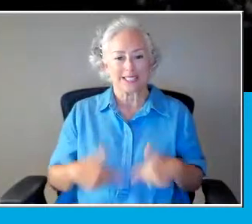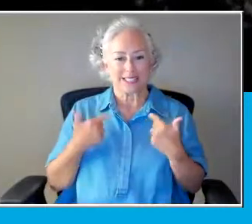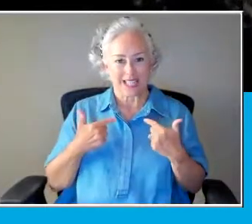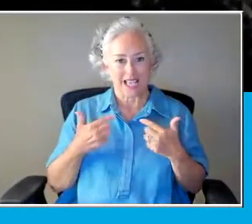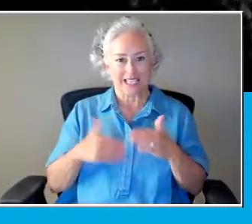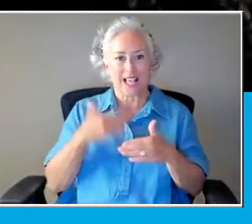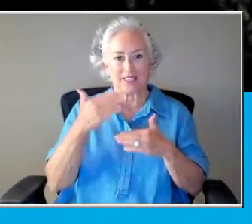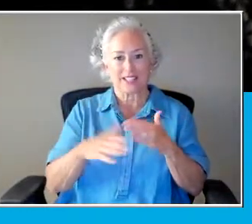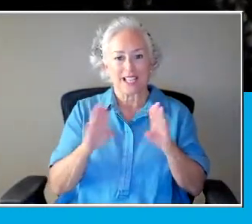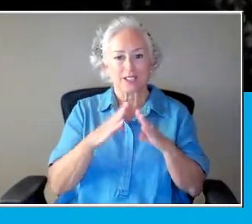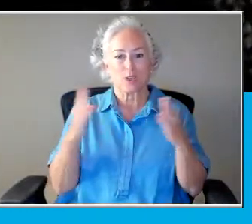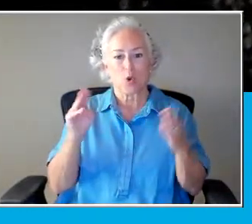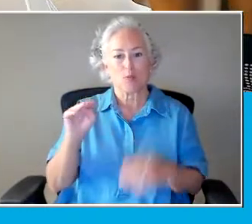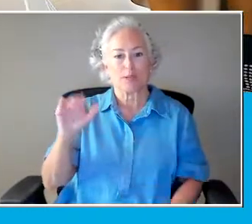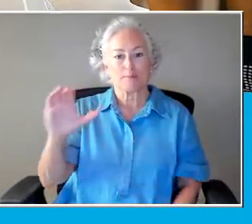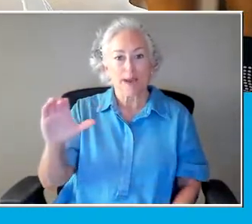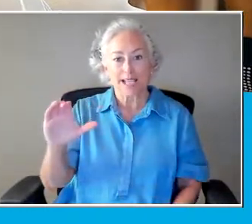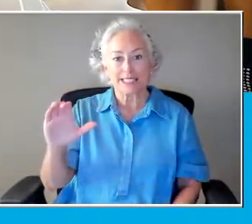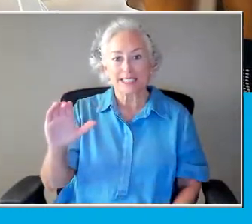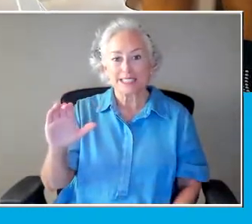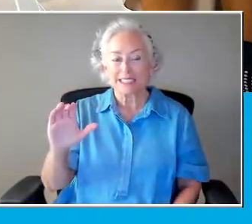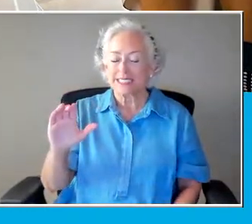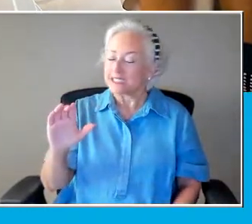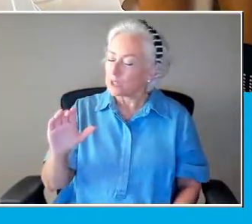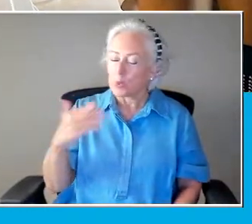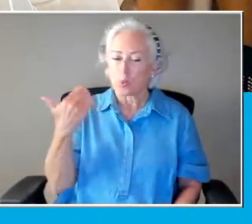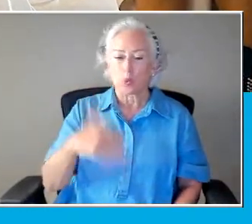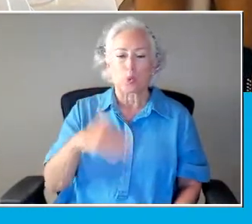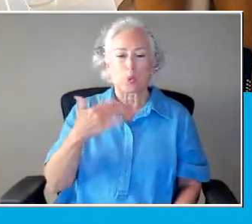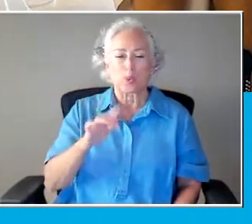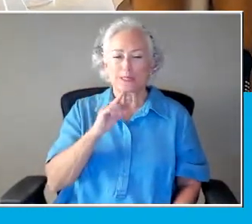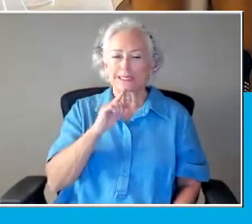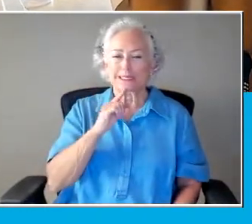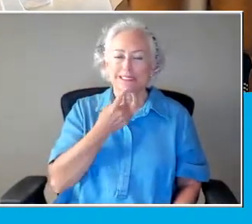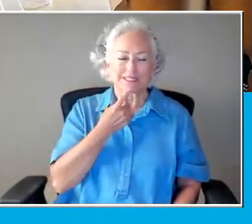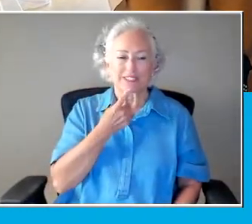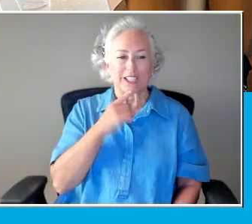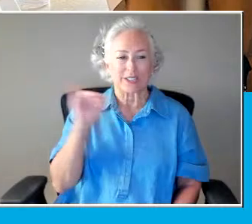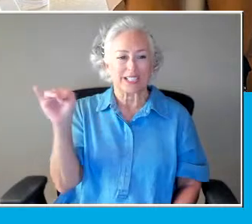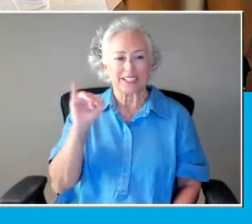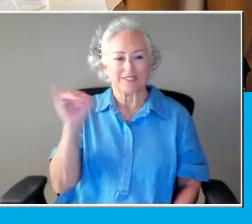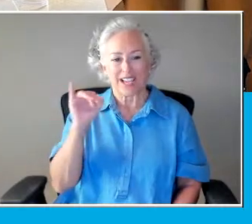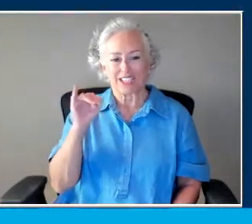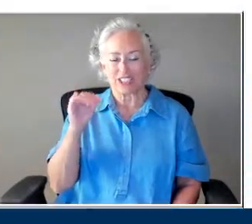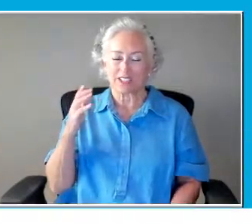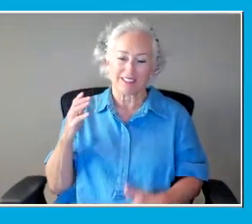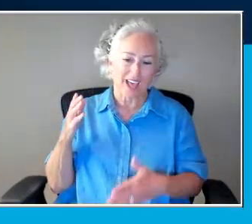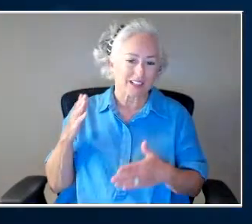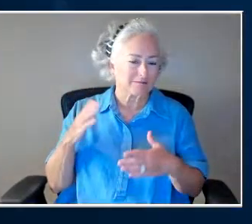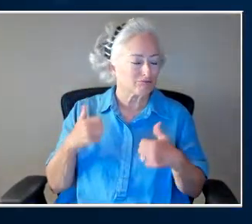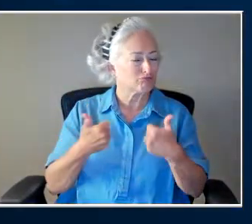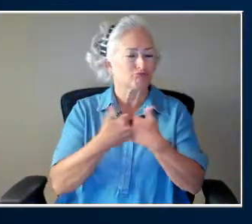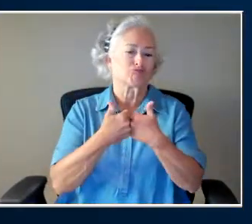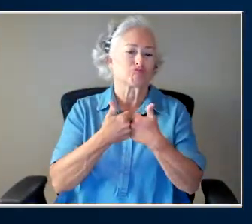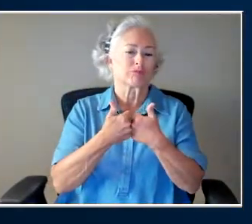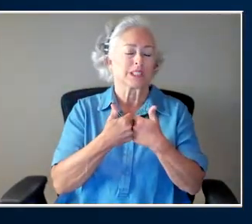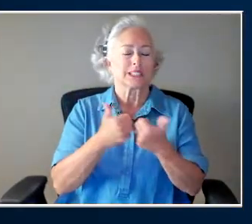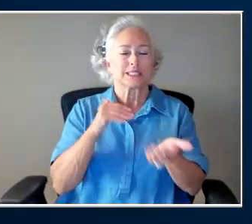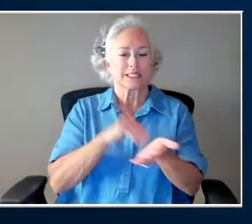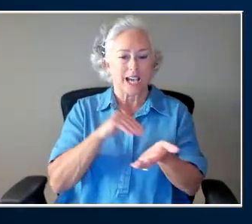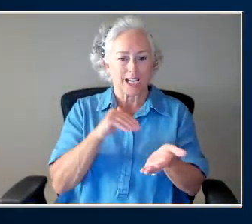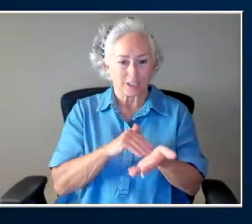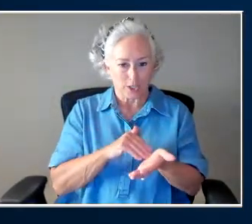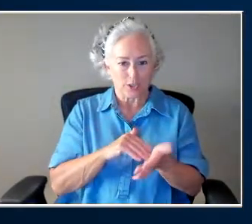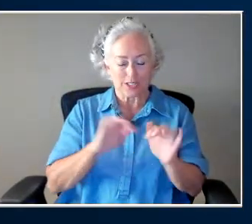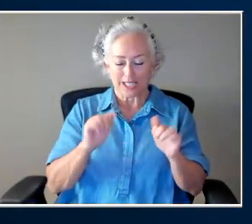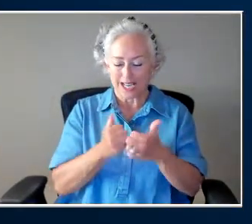deadly infection that can challenge doctors. See how the team at the University of Kansas Health System brought David back from the brink.